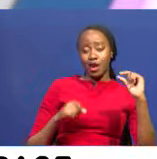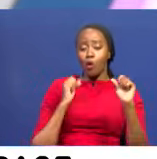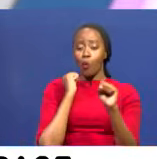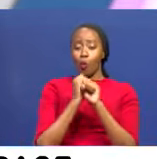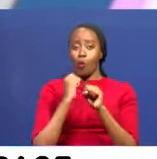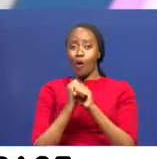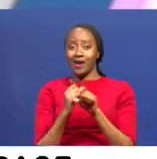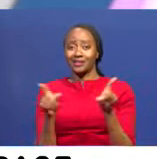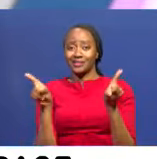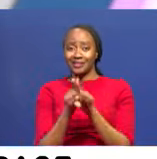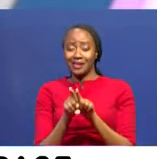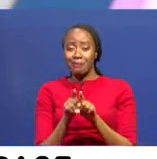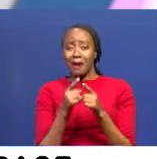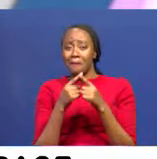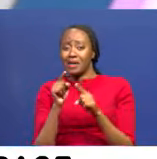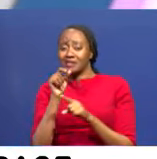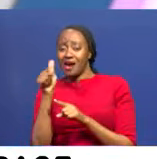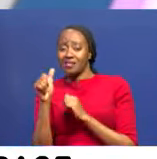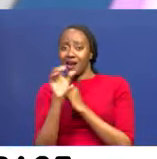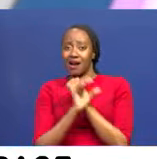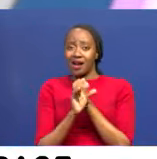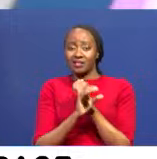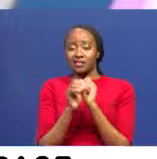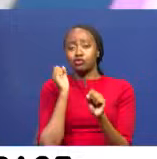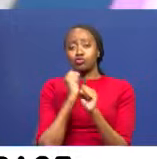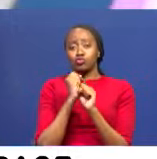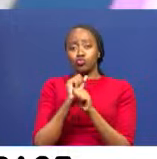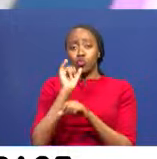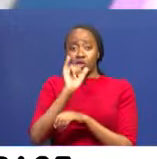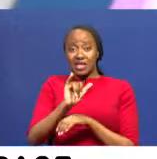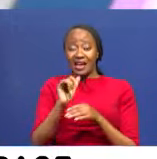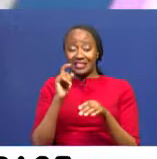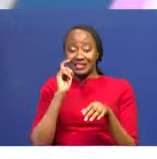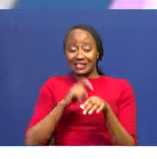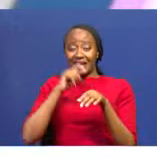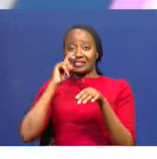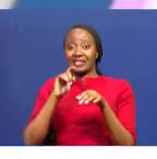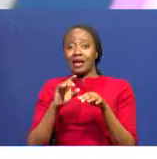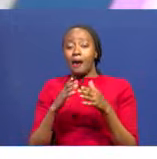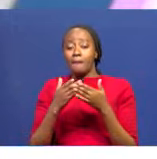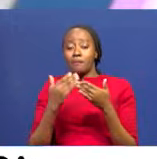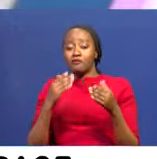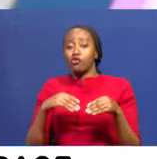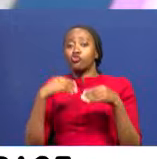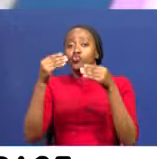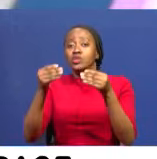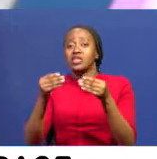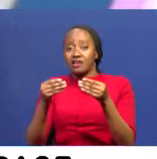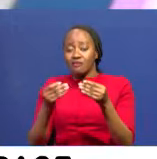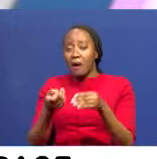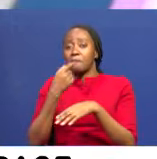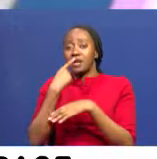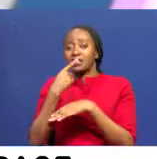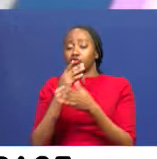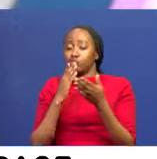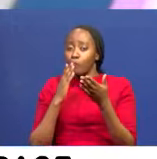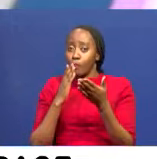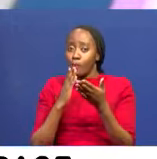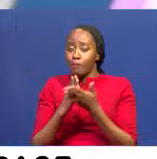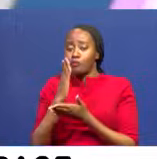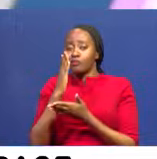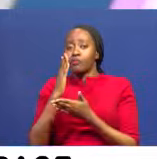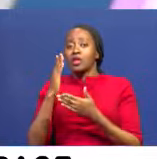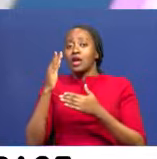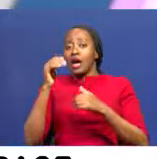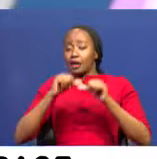there are tests that countries do before you actually release that medicine to prove that this medicine is safe, it's